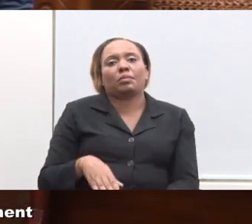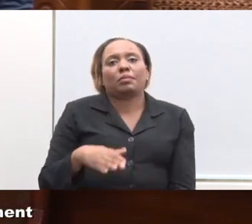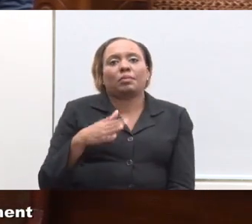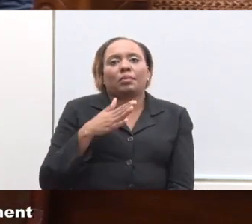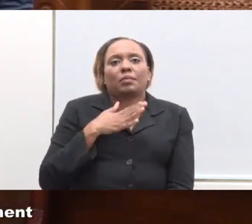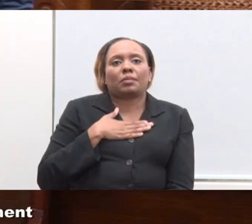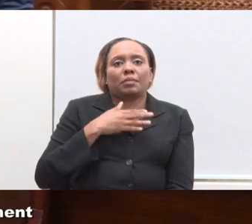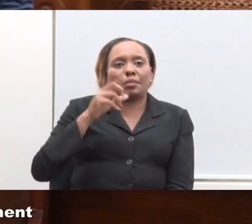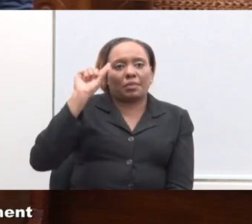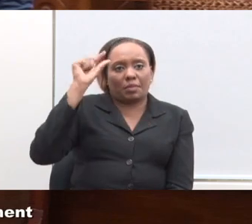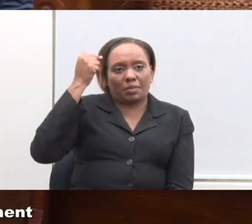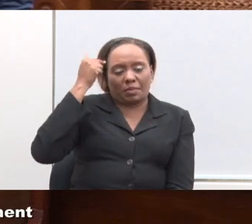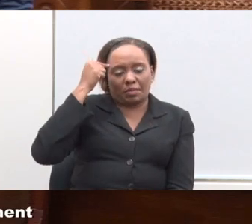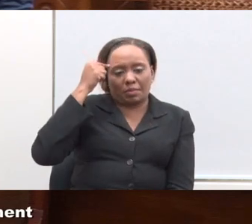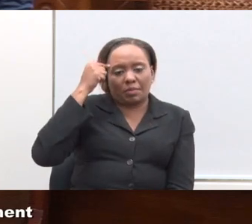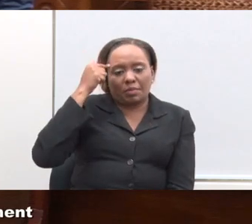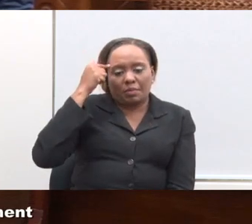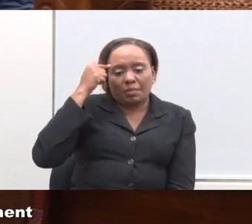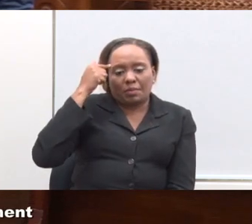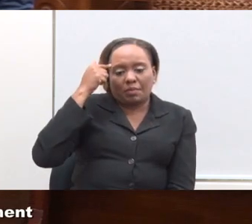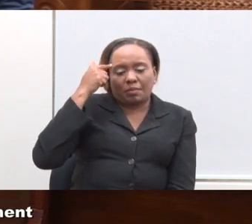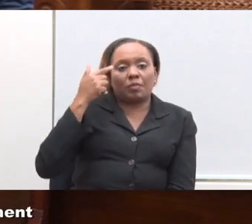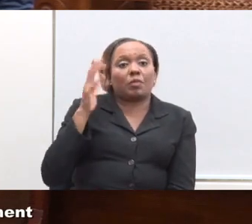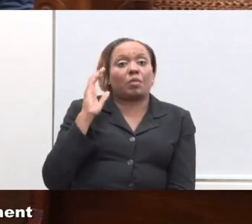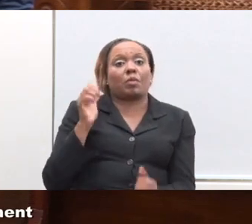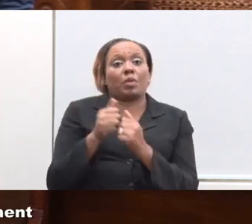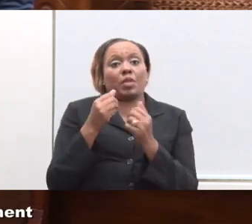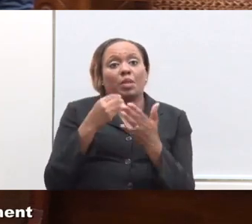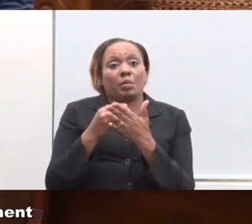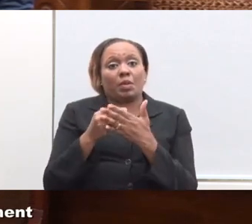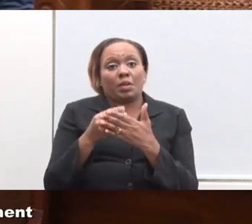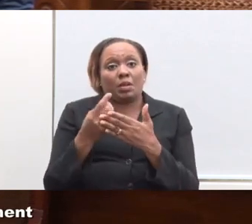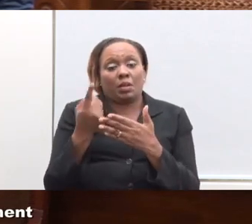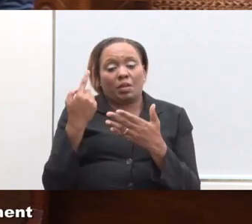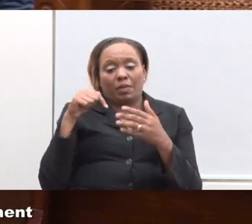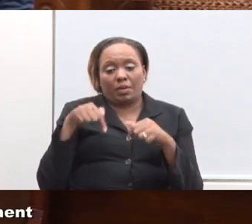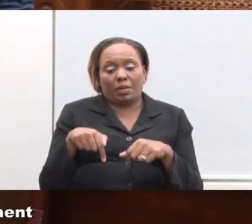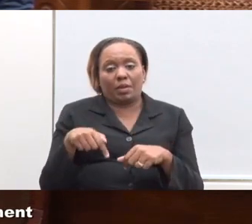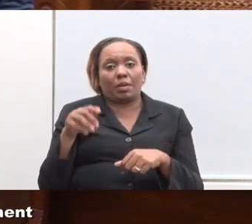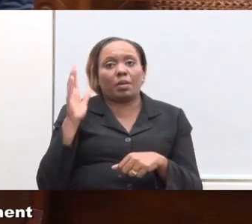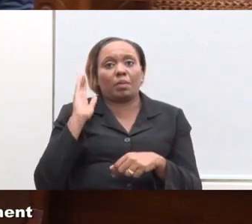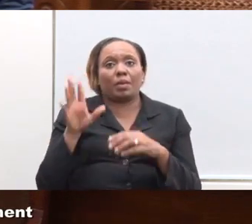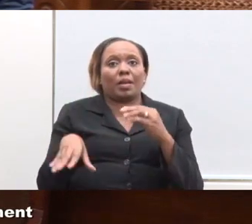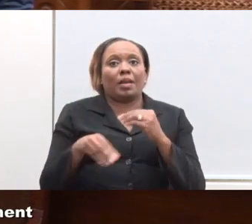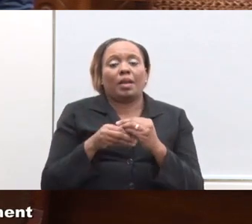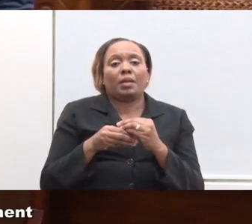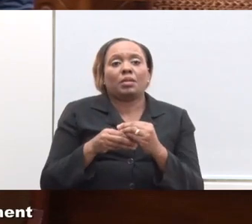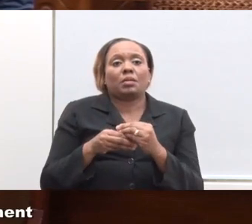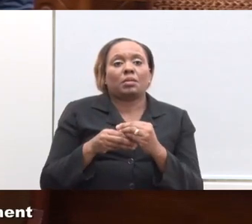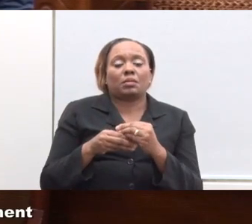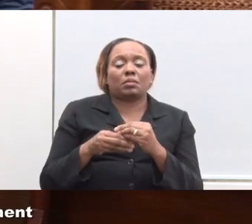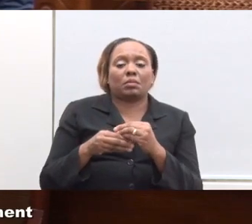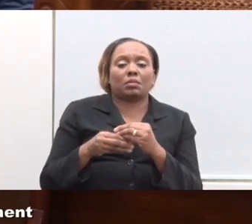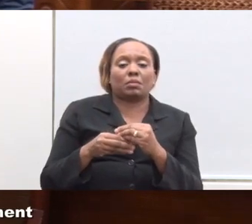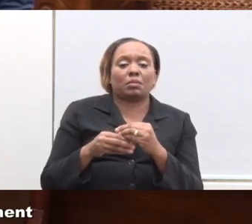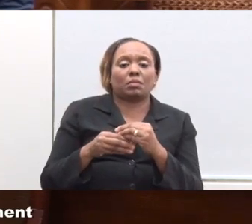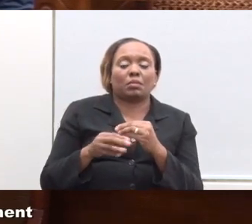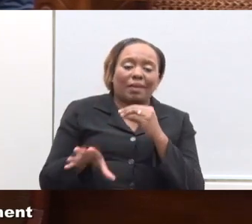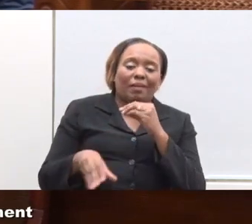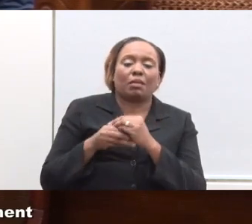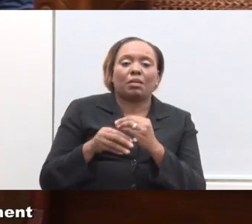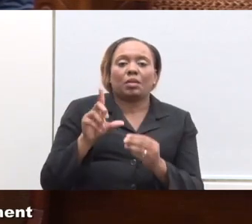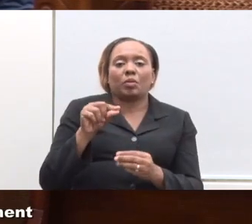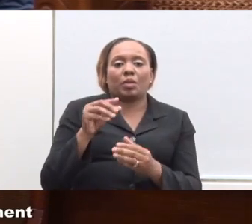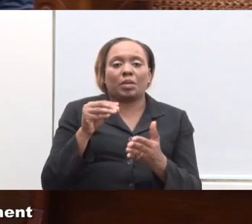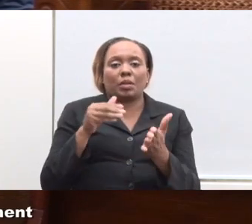addition to the funds granted in this estimates for school repairs, will add another $20 million to build